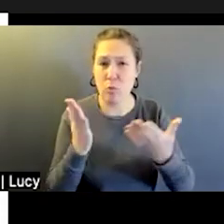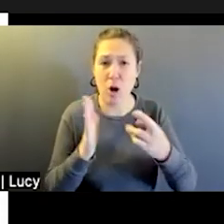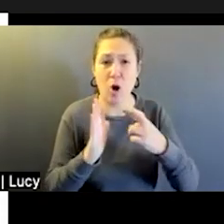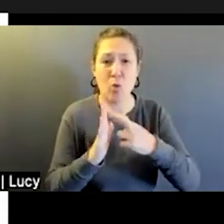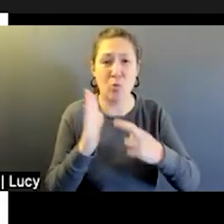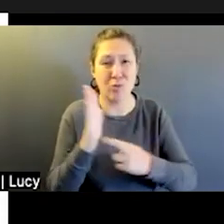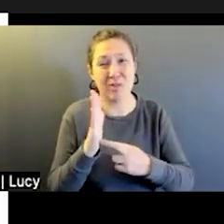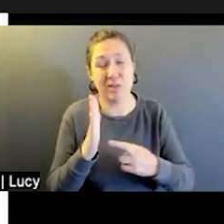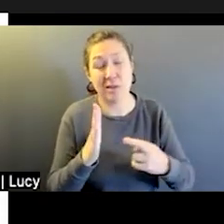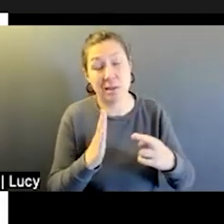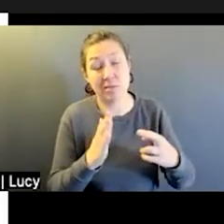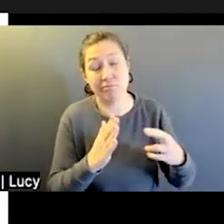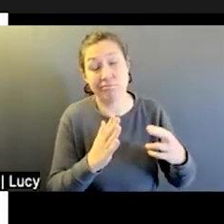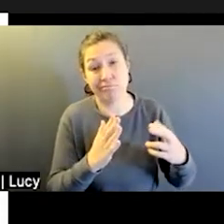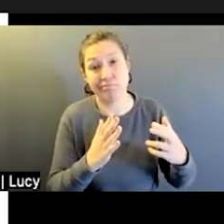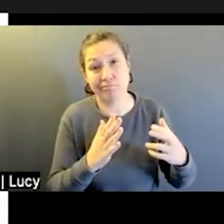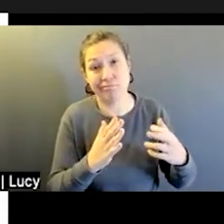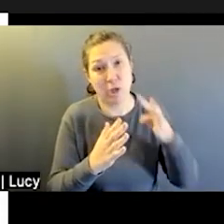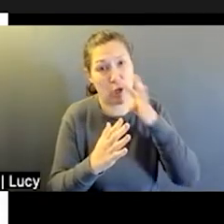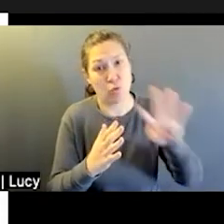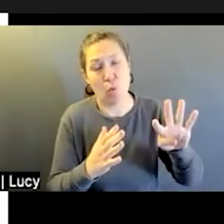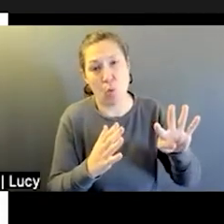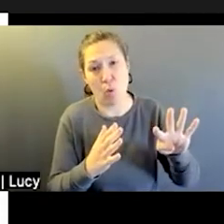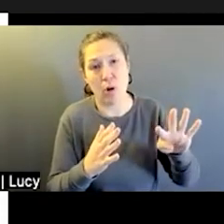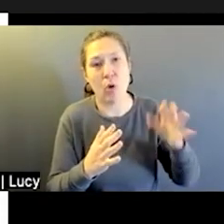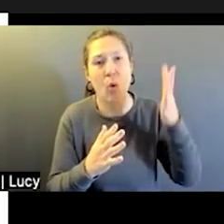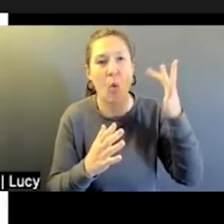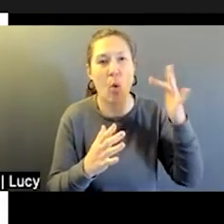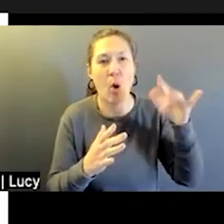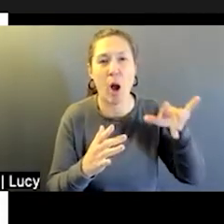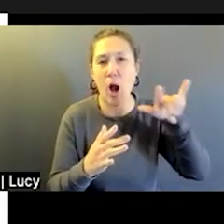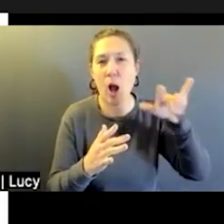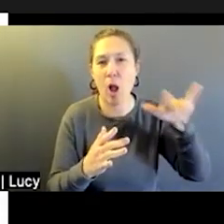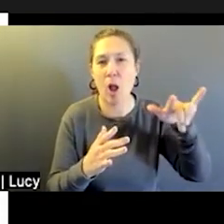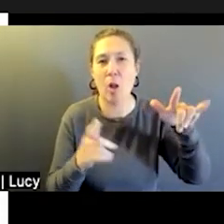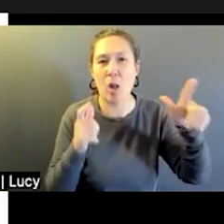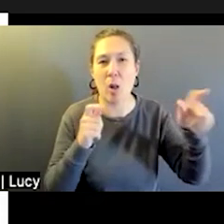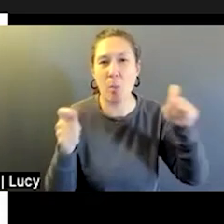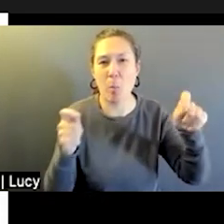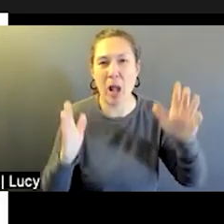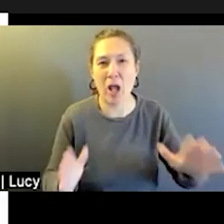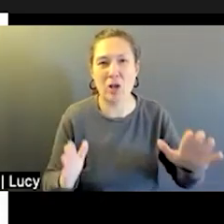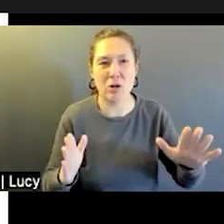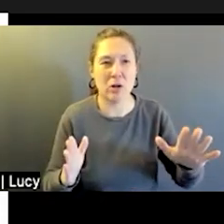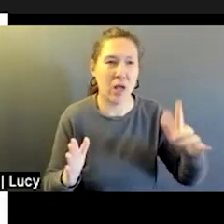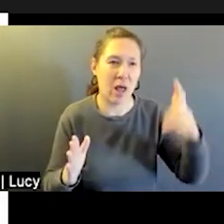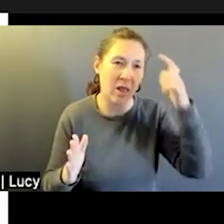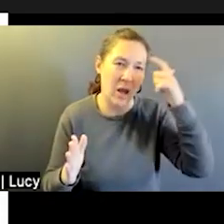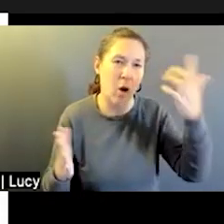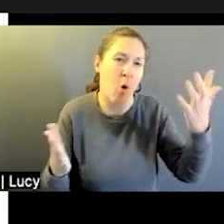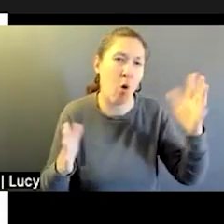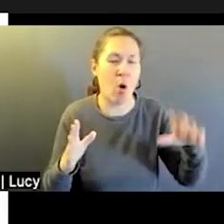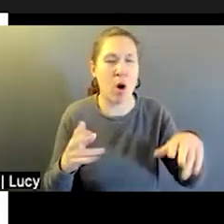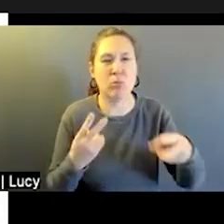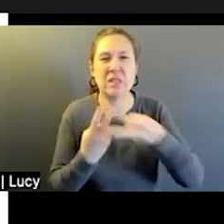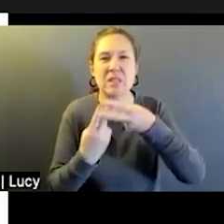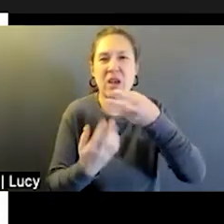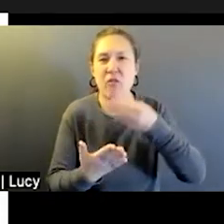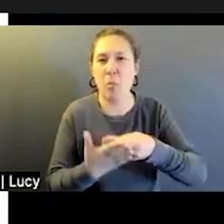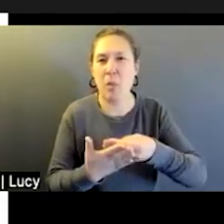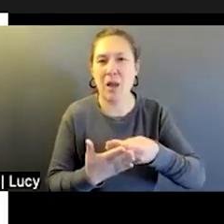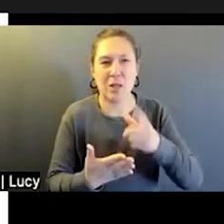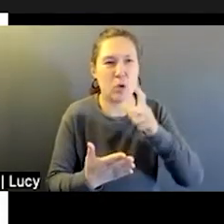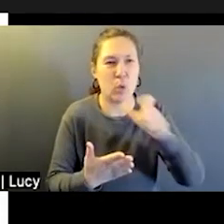ignored because airport managers maybe think they can save money and hire less